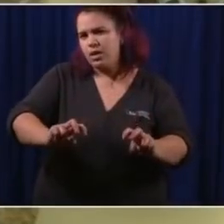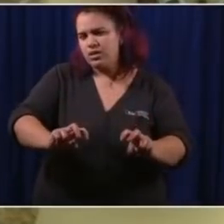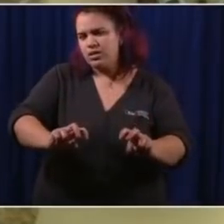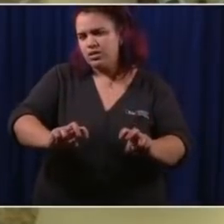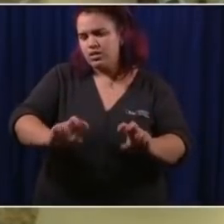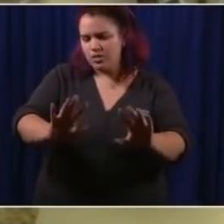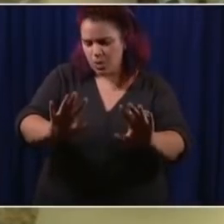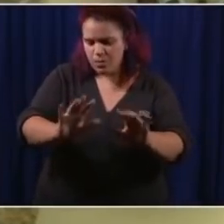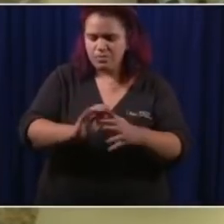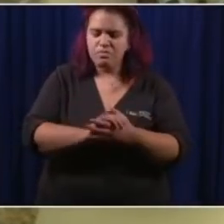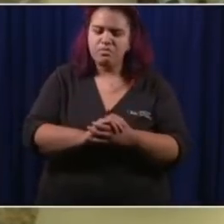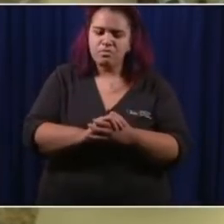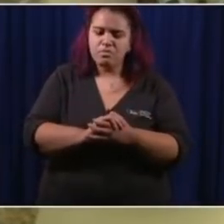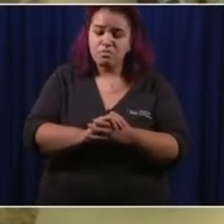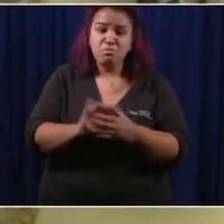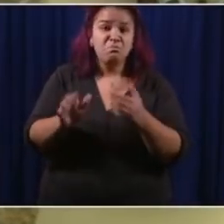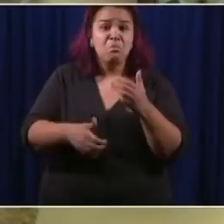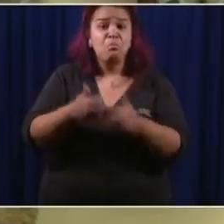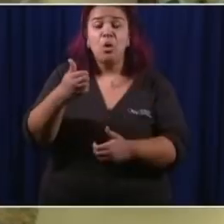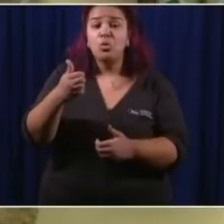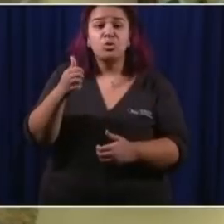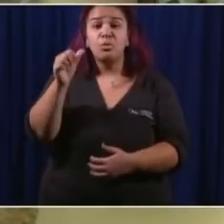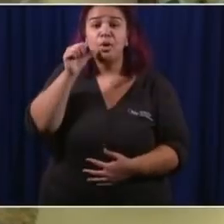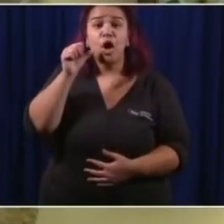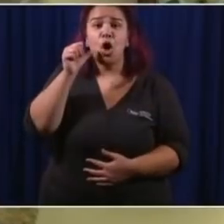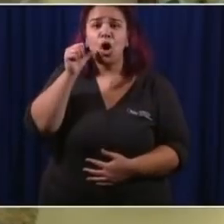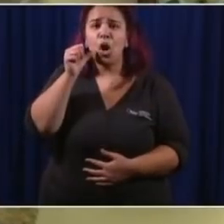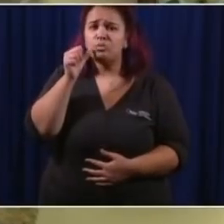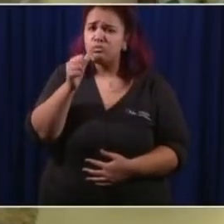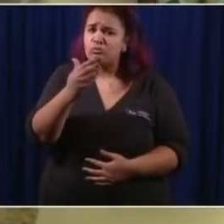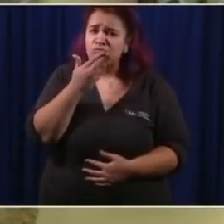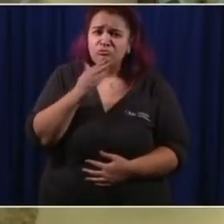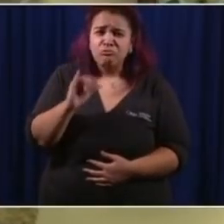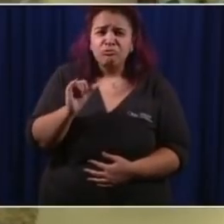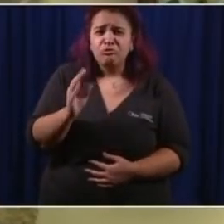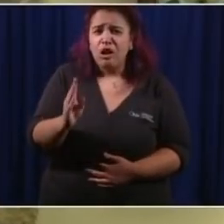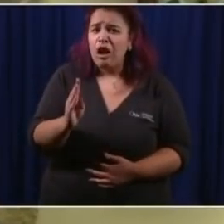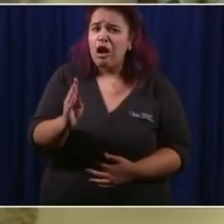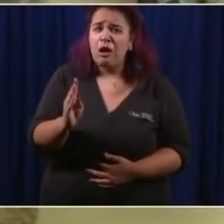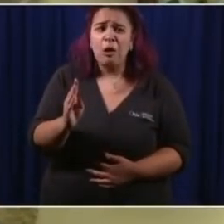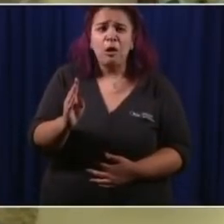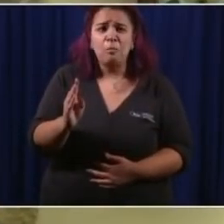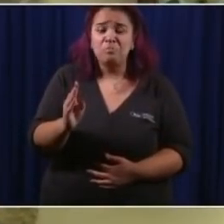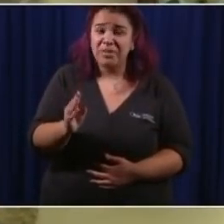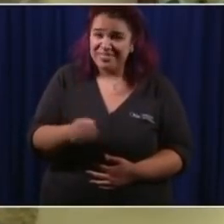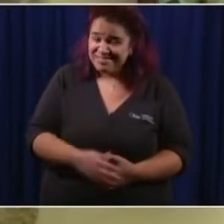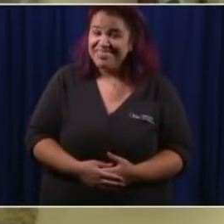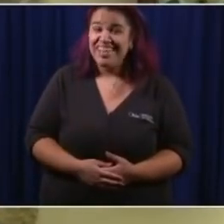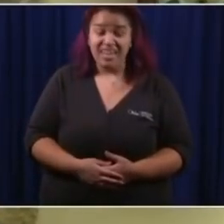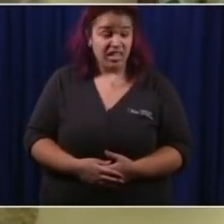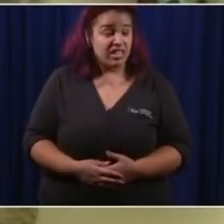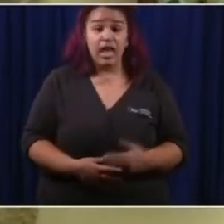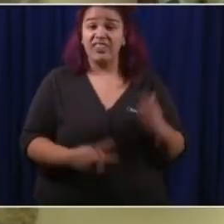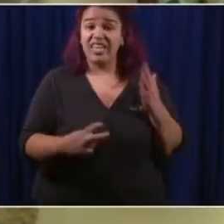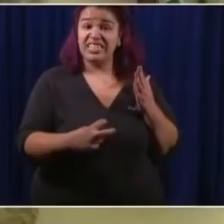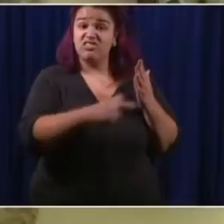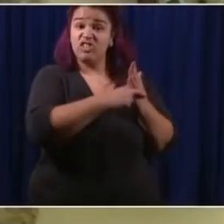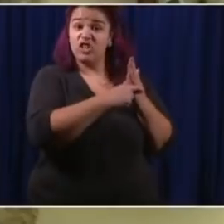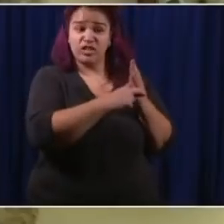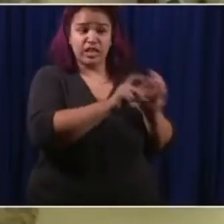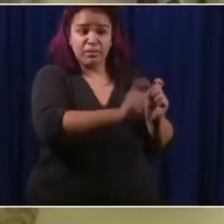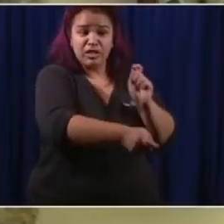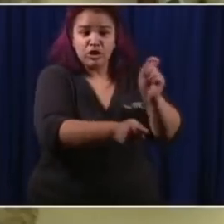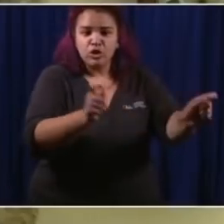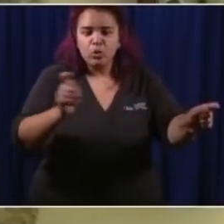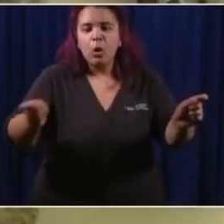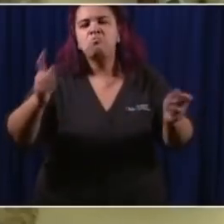Unfortunately, fortunately, most bars are doing a good job. As you can tell by the citations that are issued, we have some that are not following the